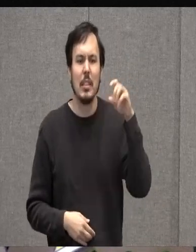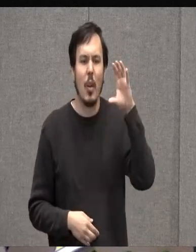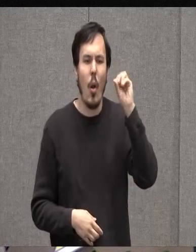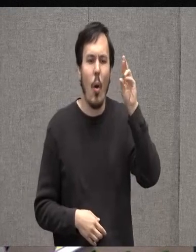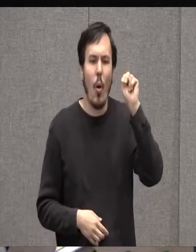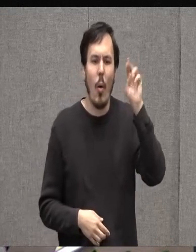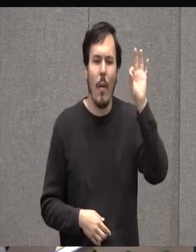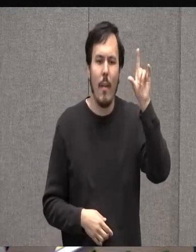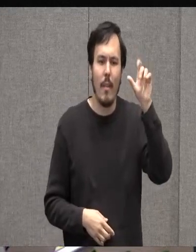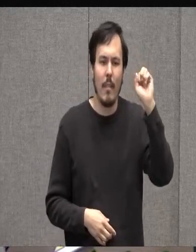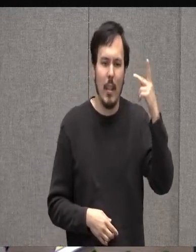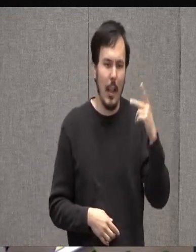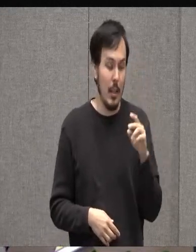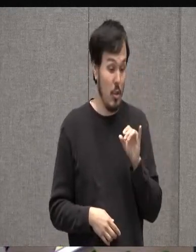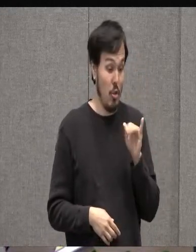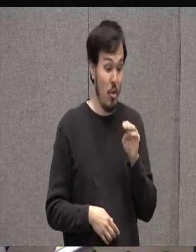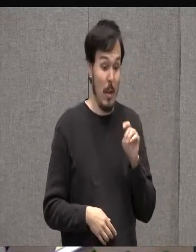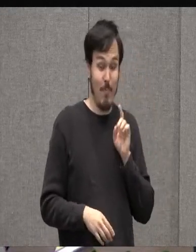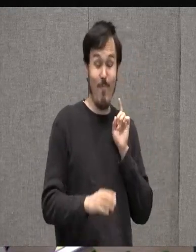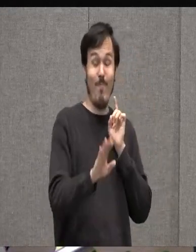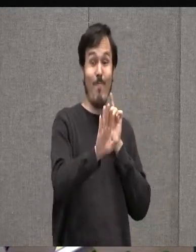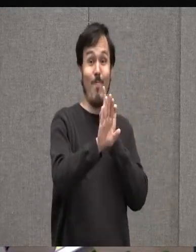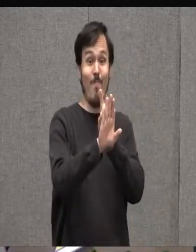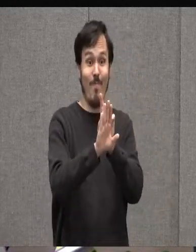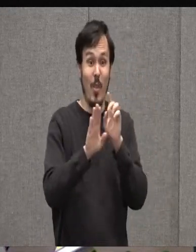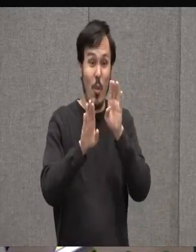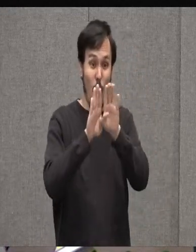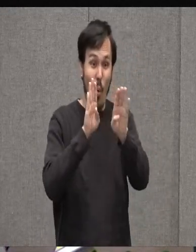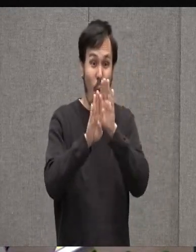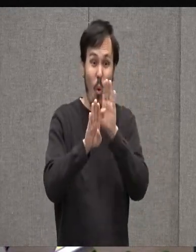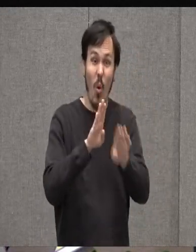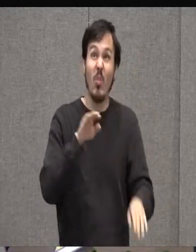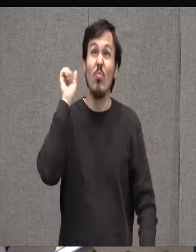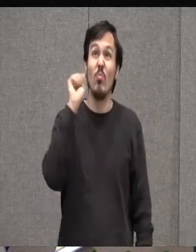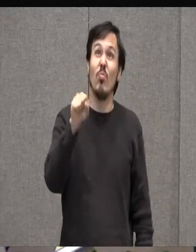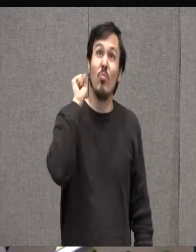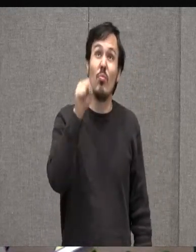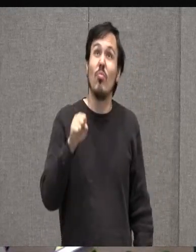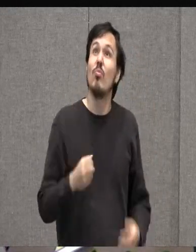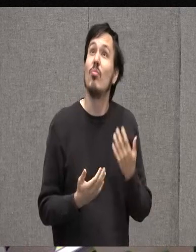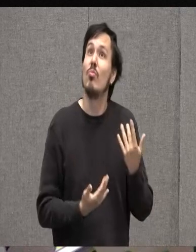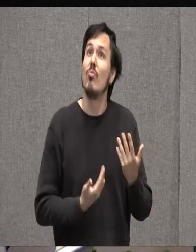yesterday. I wonder how big it is, he said. And he started to climb.